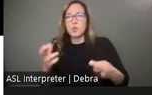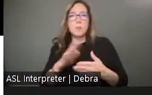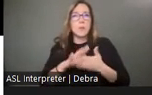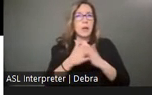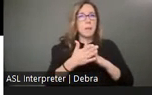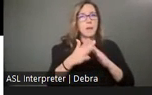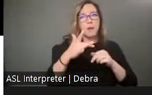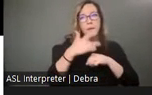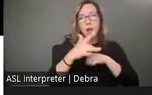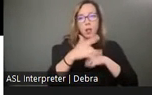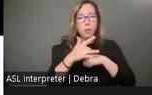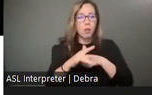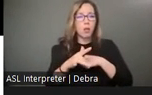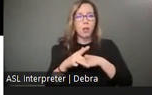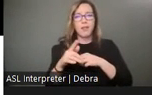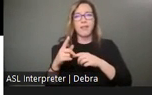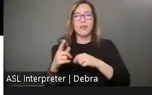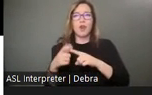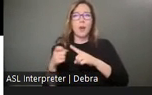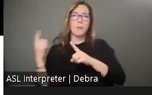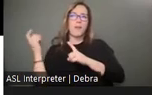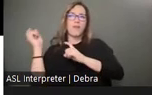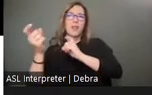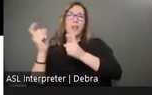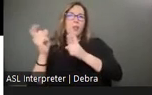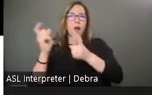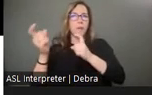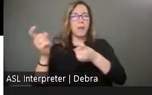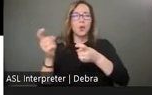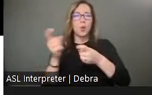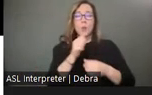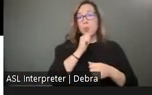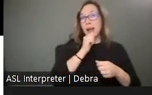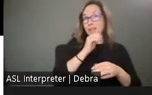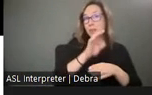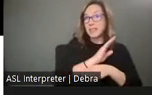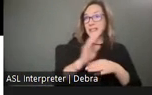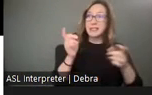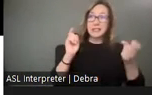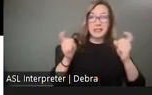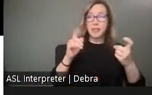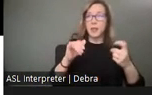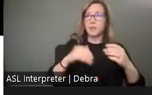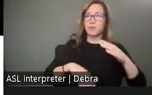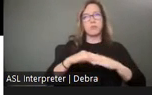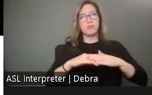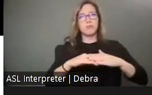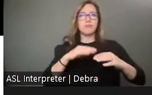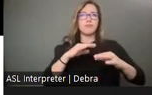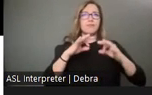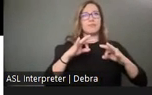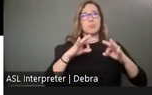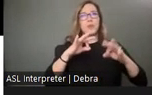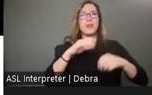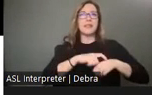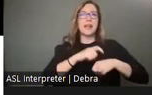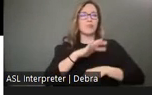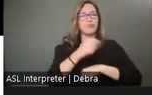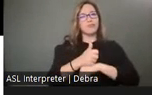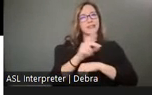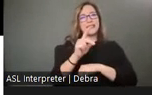from philanthropic and private industries. And that's really the optimal time to implement those DCM services. It's